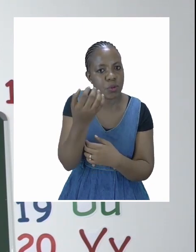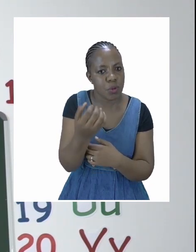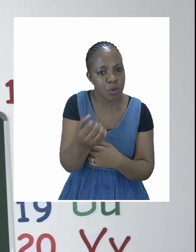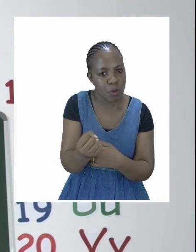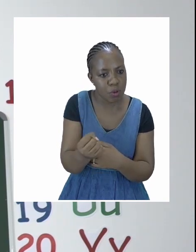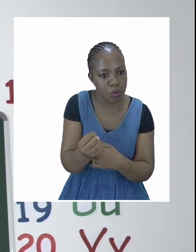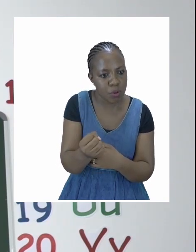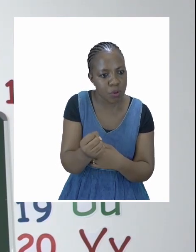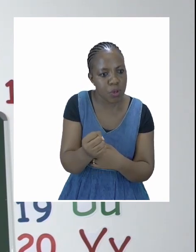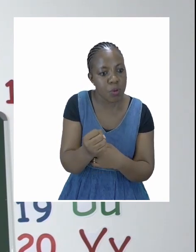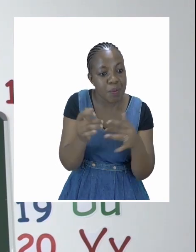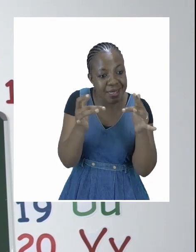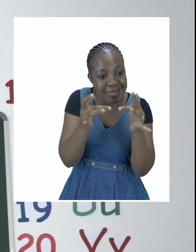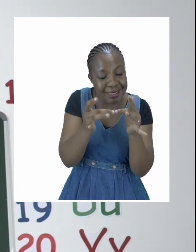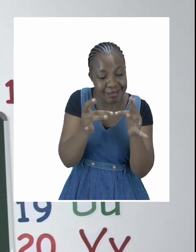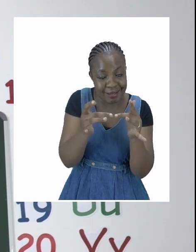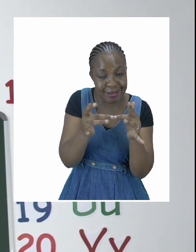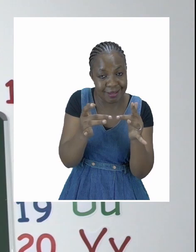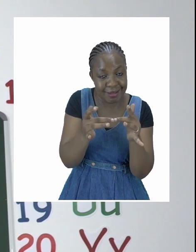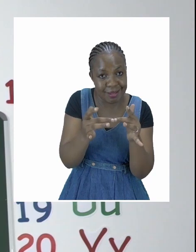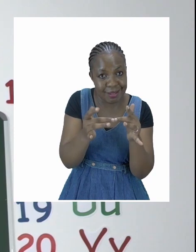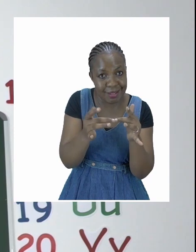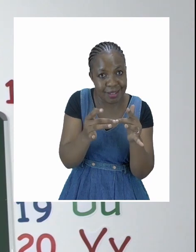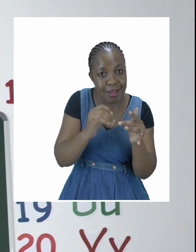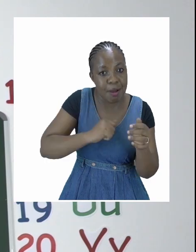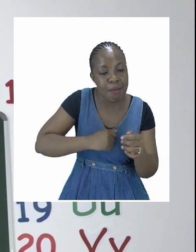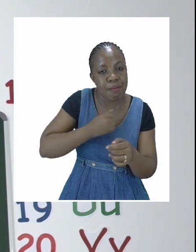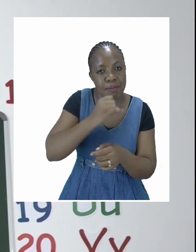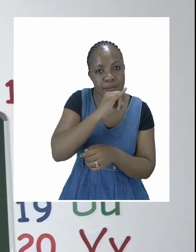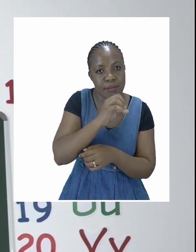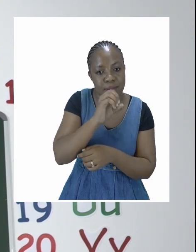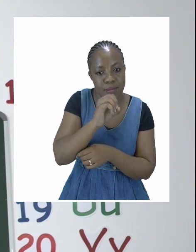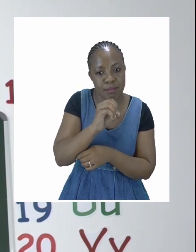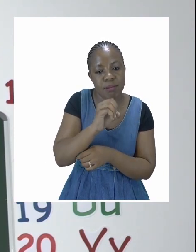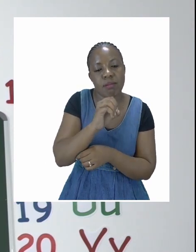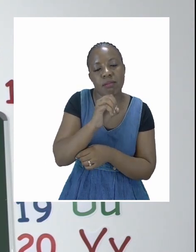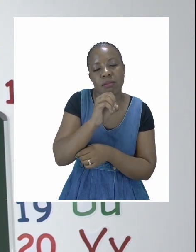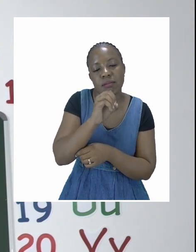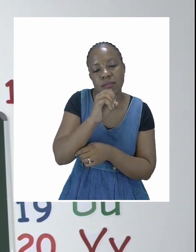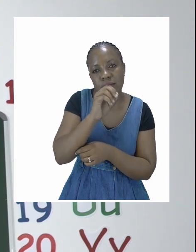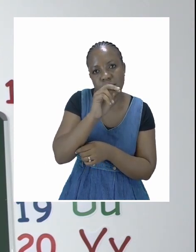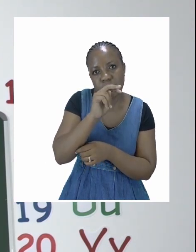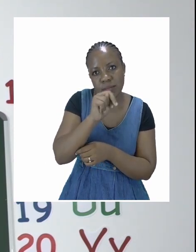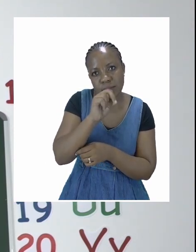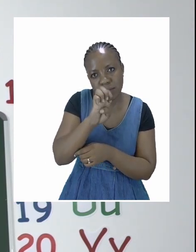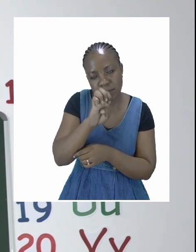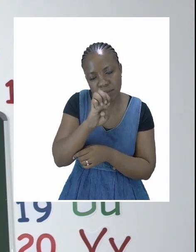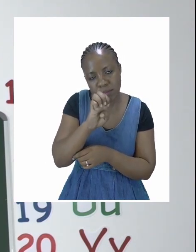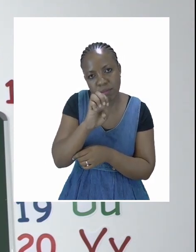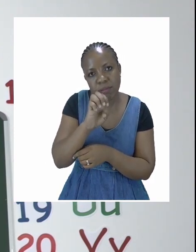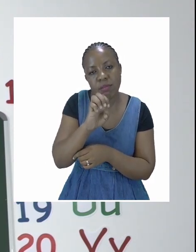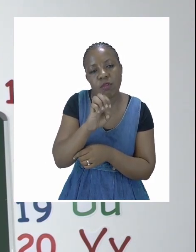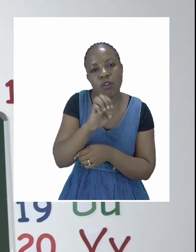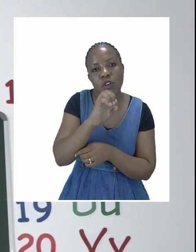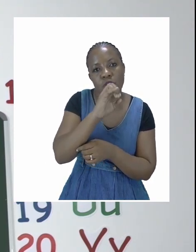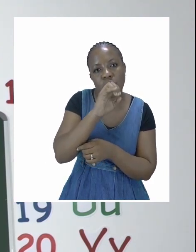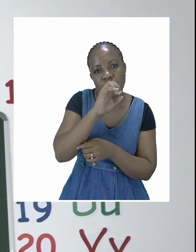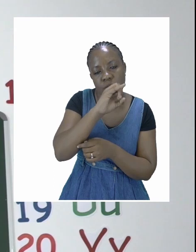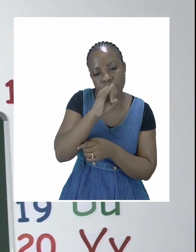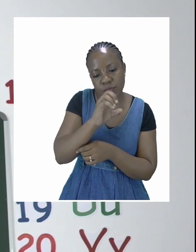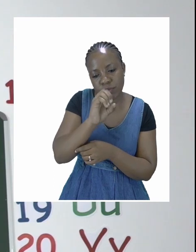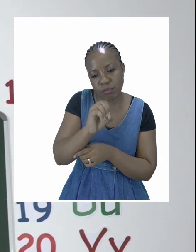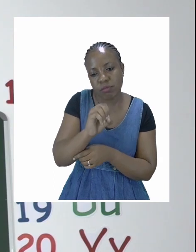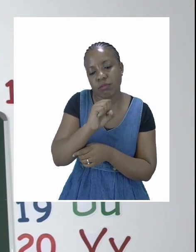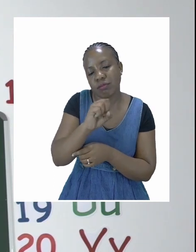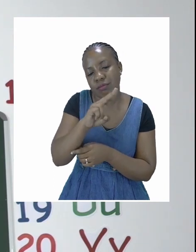our online platforms, MyZone and Zoshi Facebook pages, and in addition,